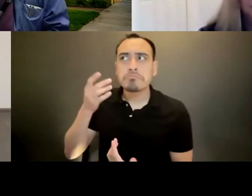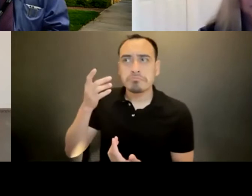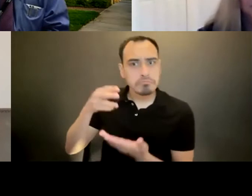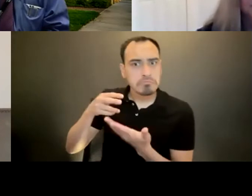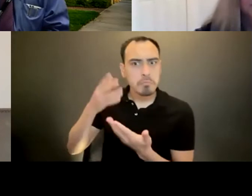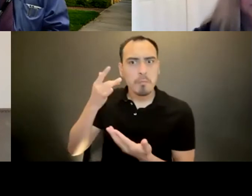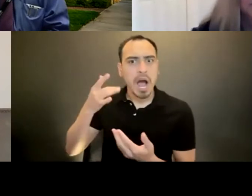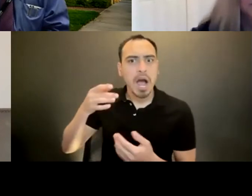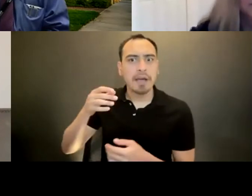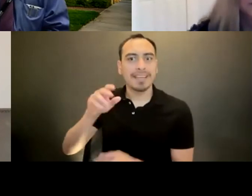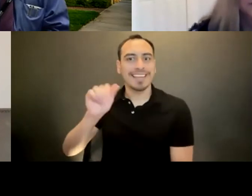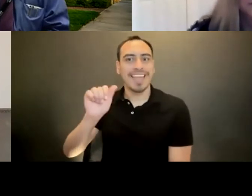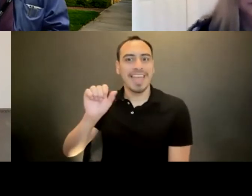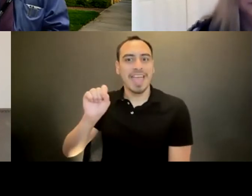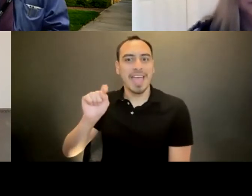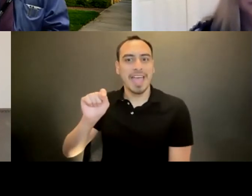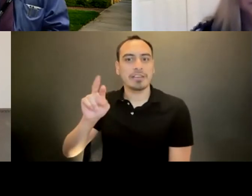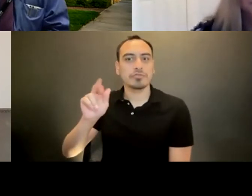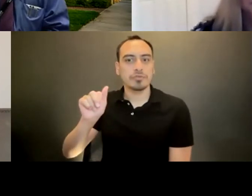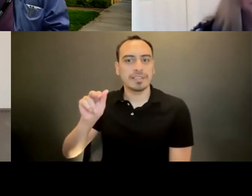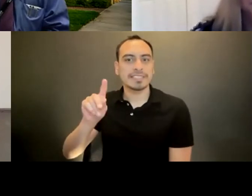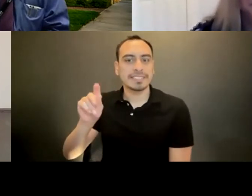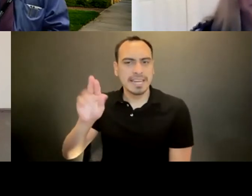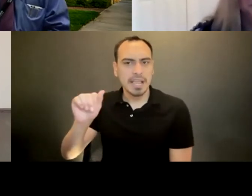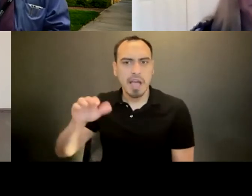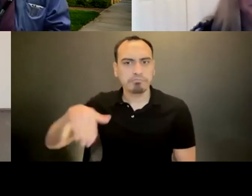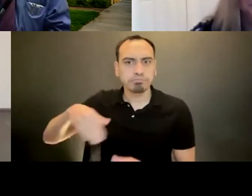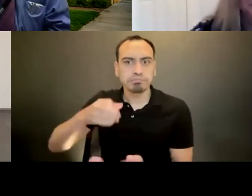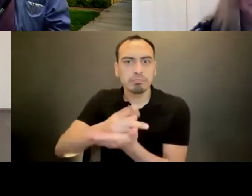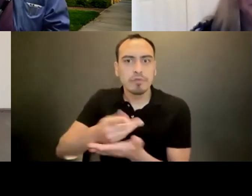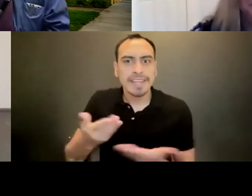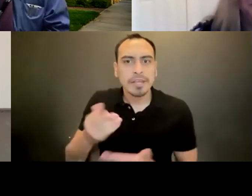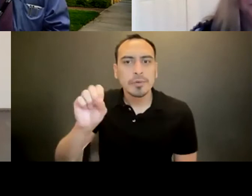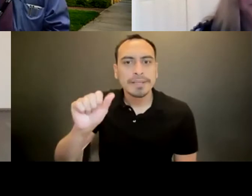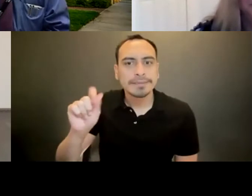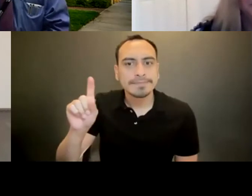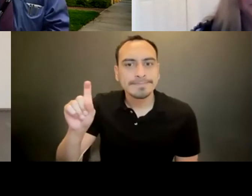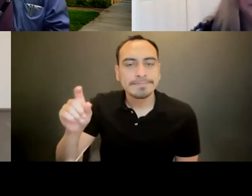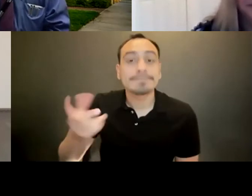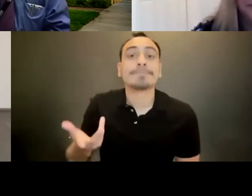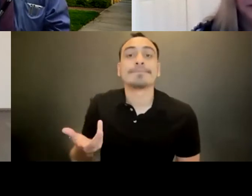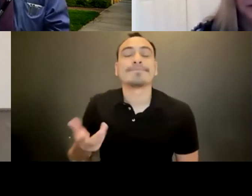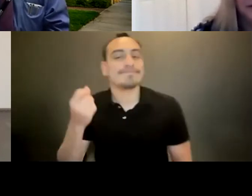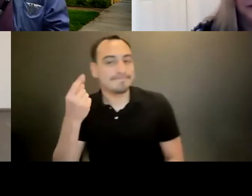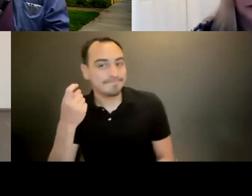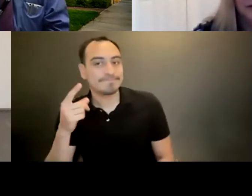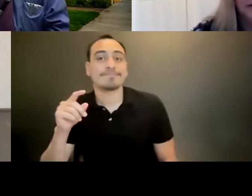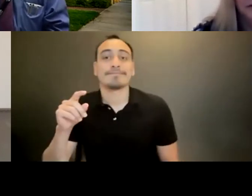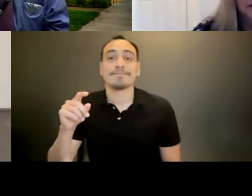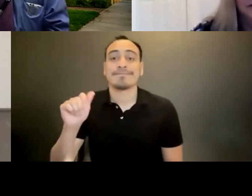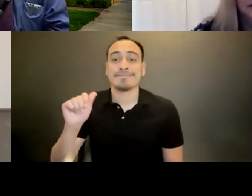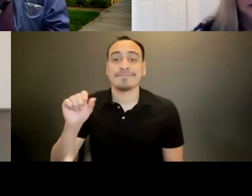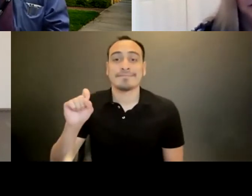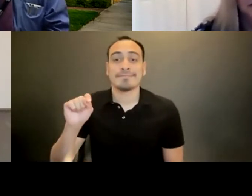it has not been approved in the United States. So the AstraZeneca vaccine is a little bit